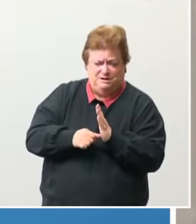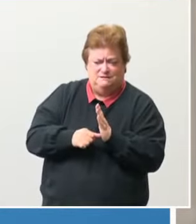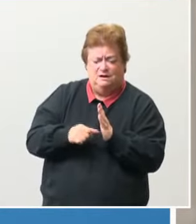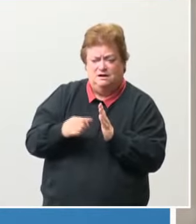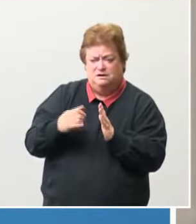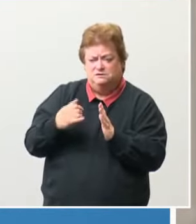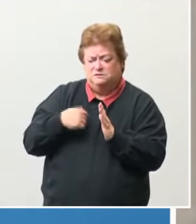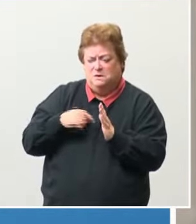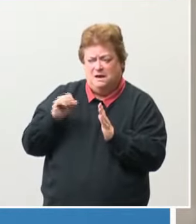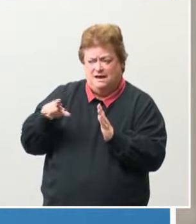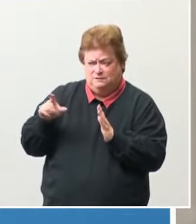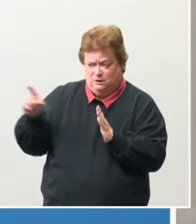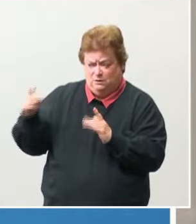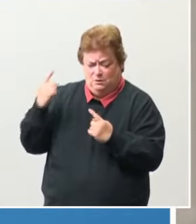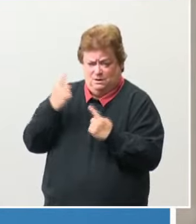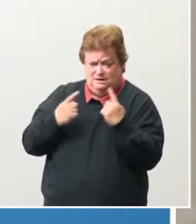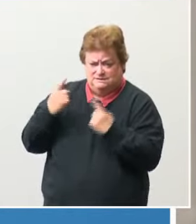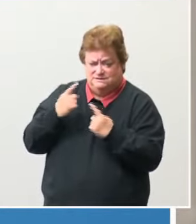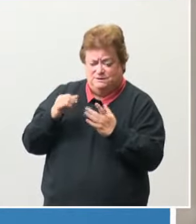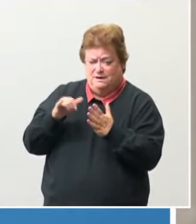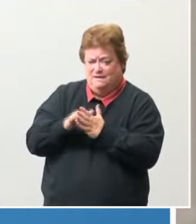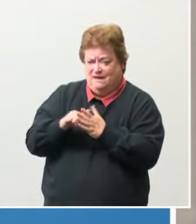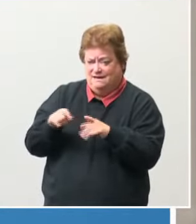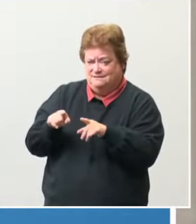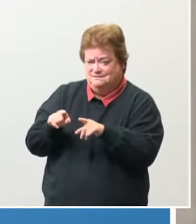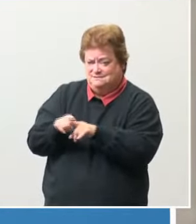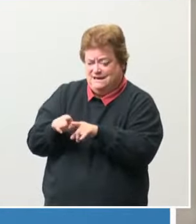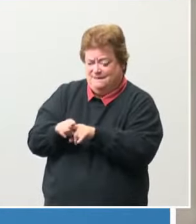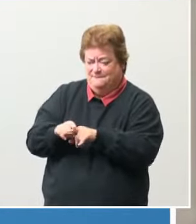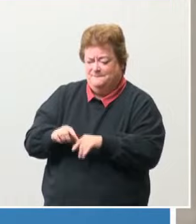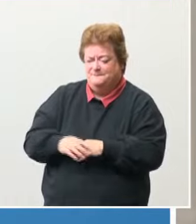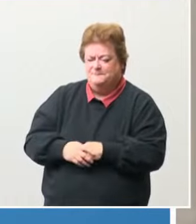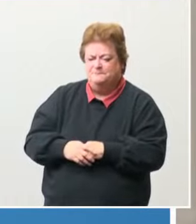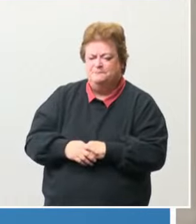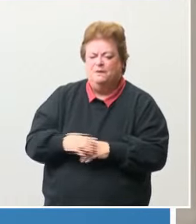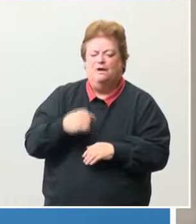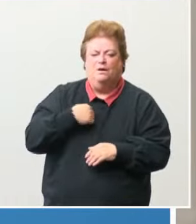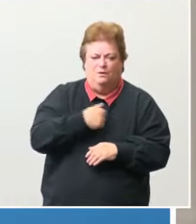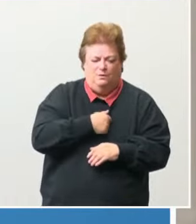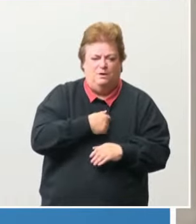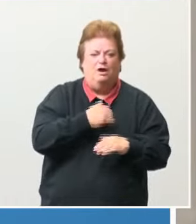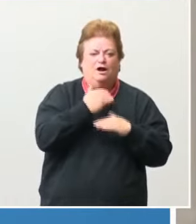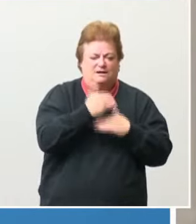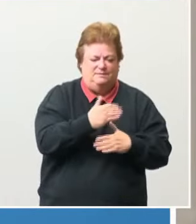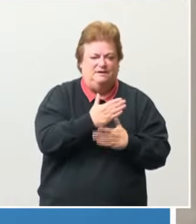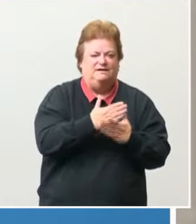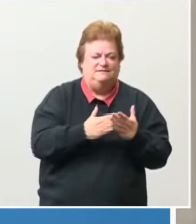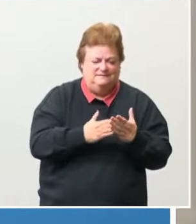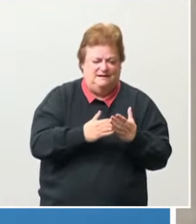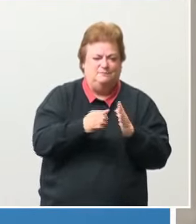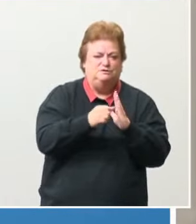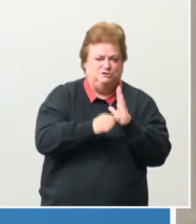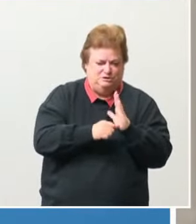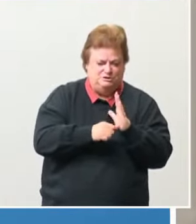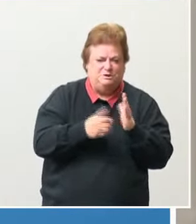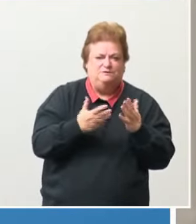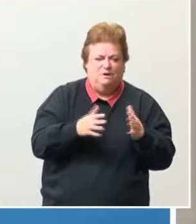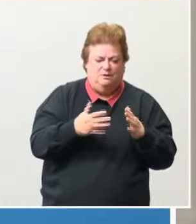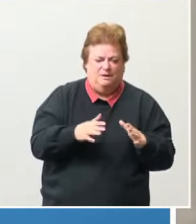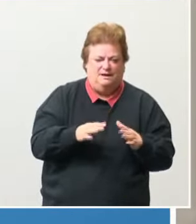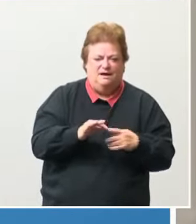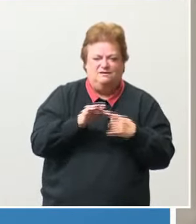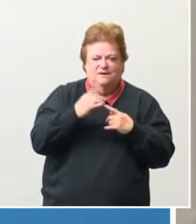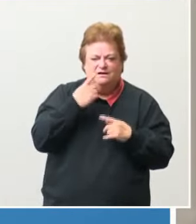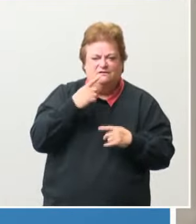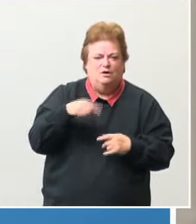into that at all or considering that step again. We are limiting some elective surgeries already, especially those